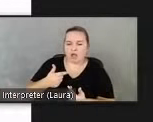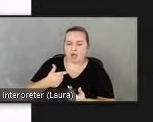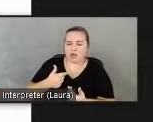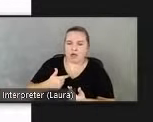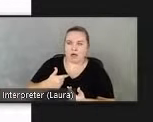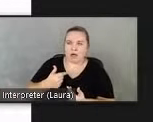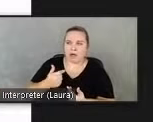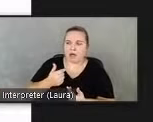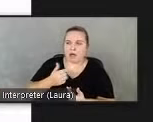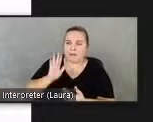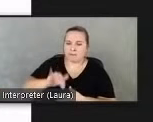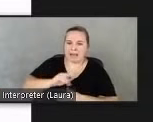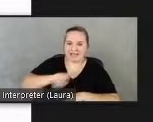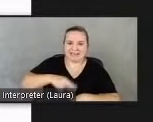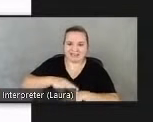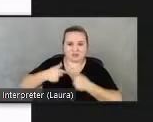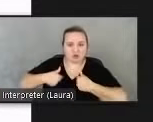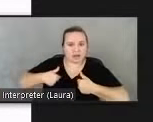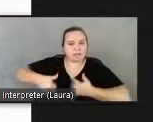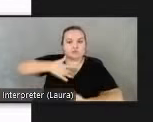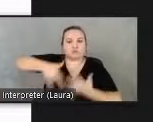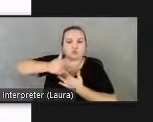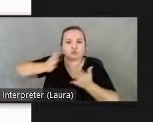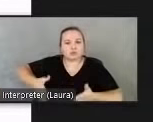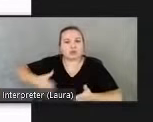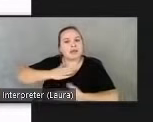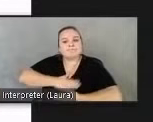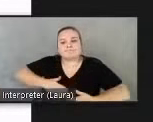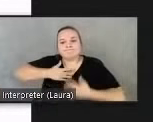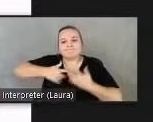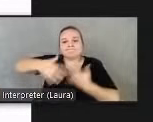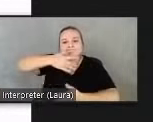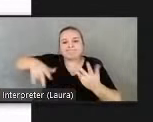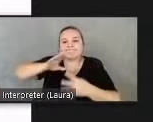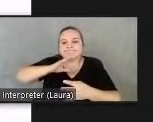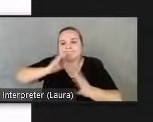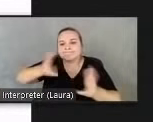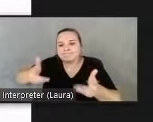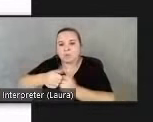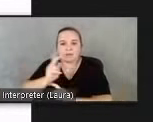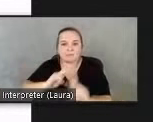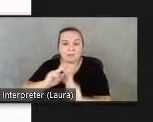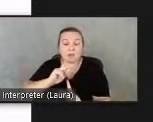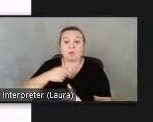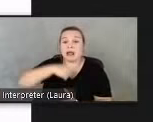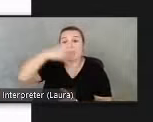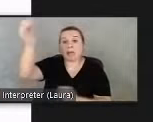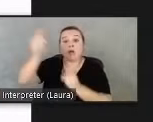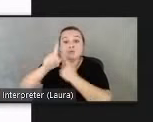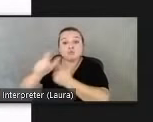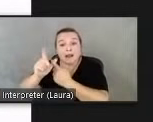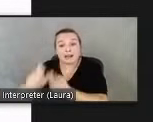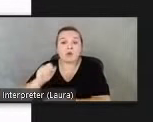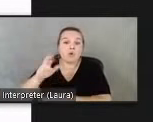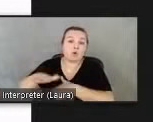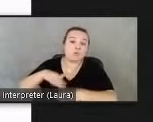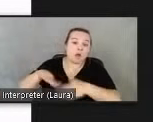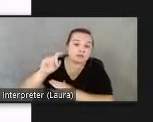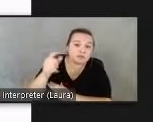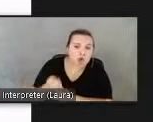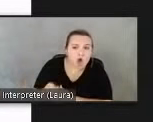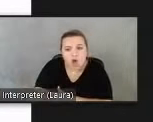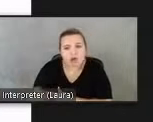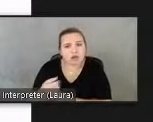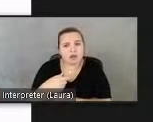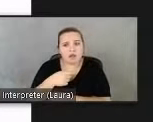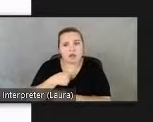I'm by nature a very social person. I like to talk to people. But now when I see people, when I'm out running on the trails or walking my dog, I cross to the other